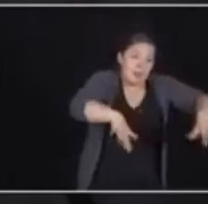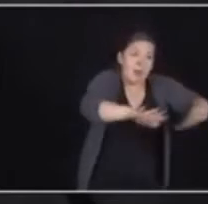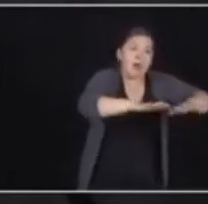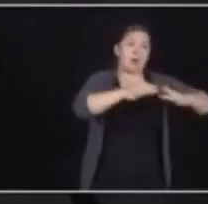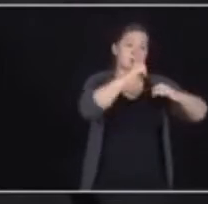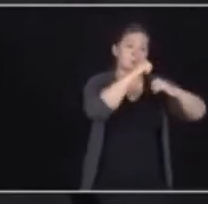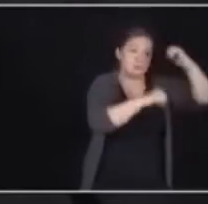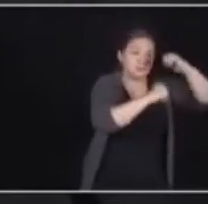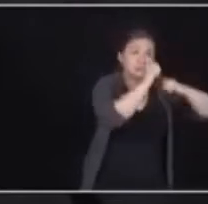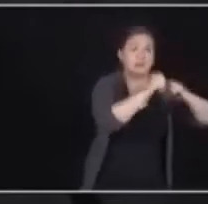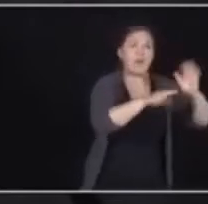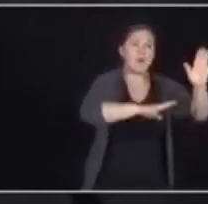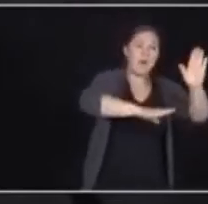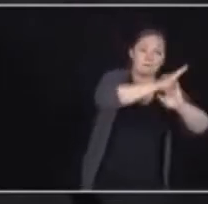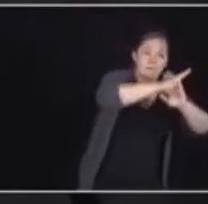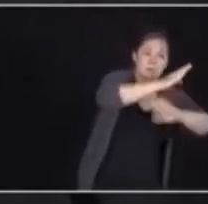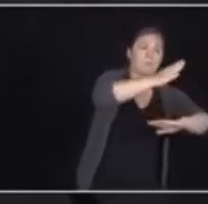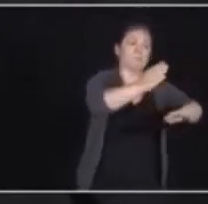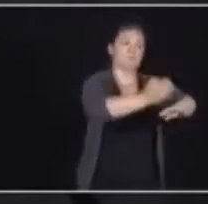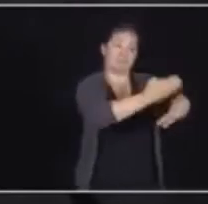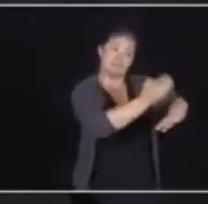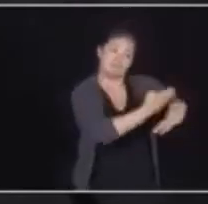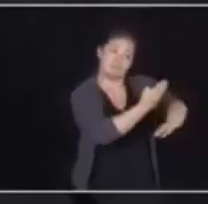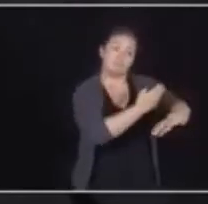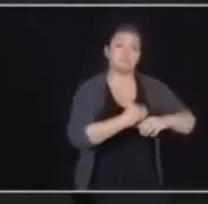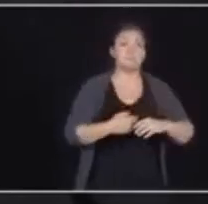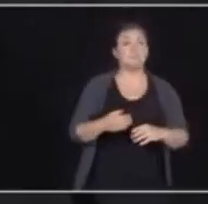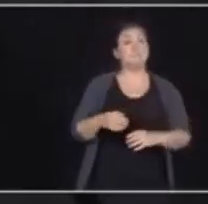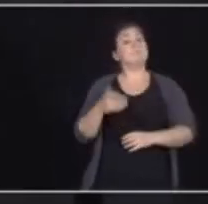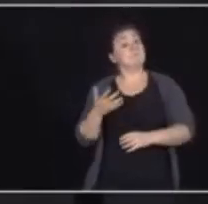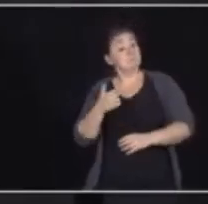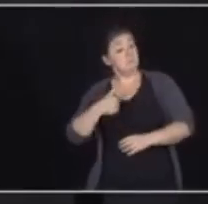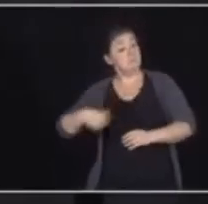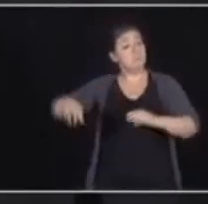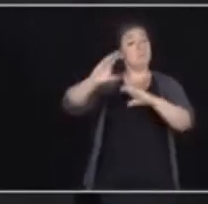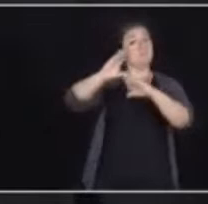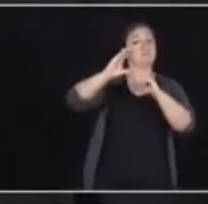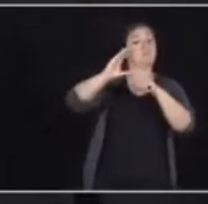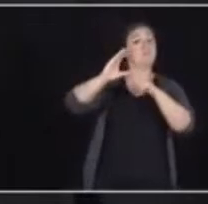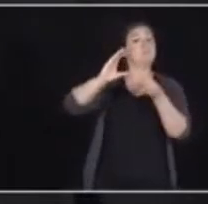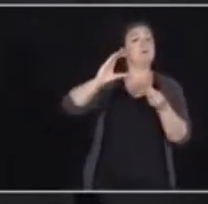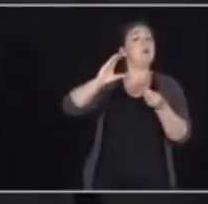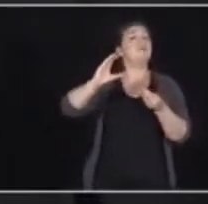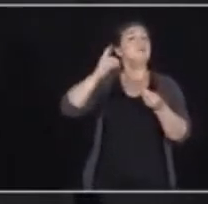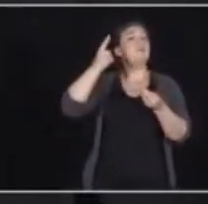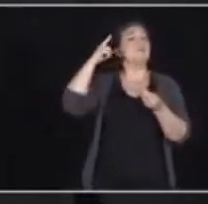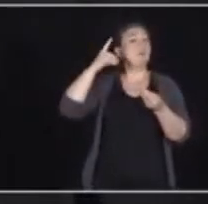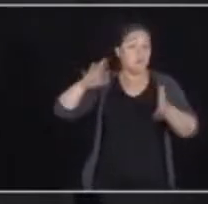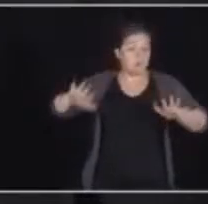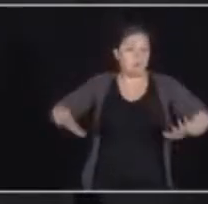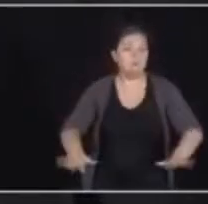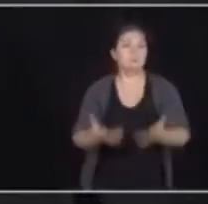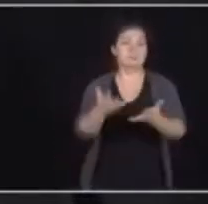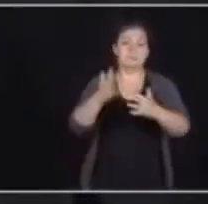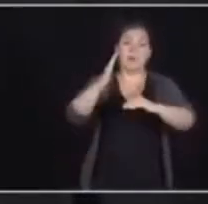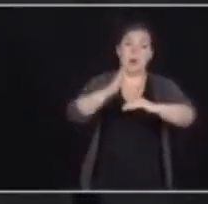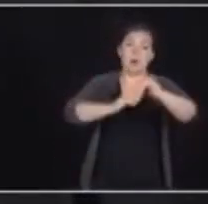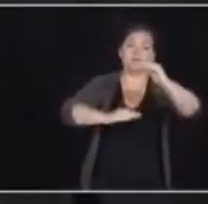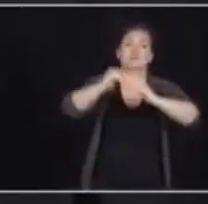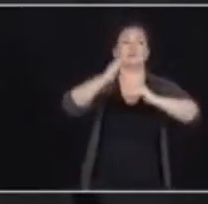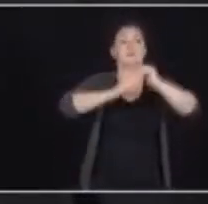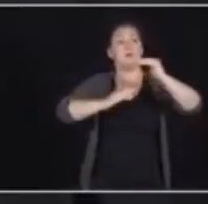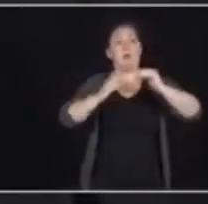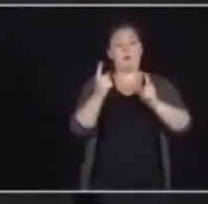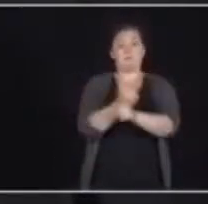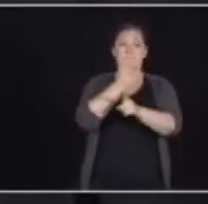expenses. Our government will also increase funding to incentivize the construction of basic accommodation beds and